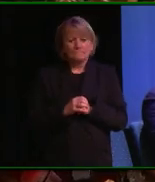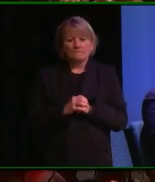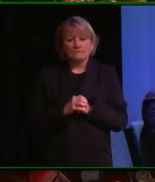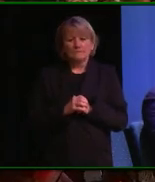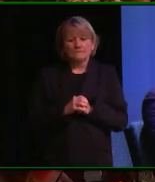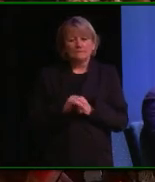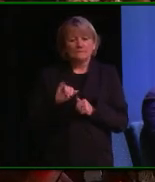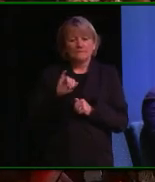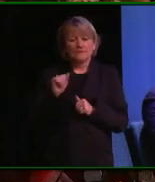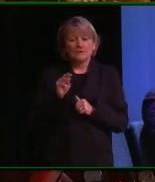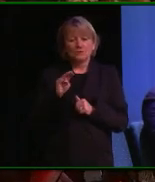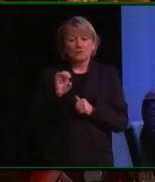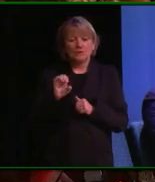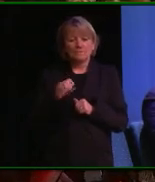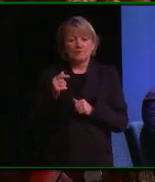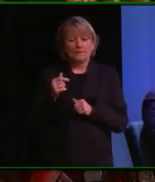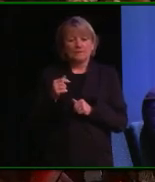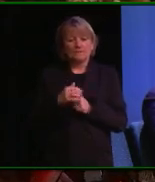Jamie Gravett.